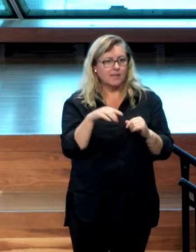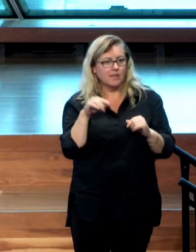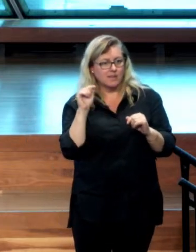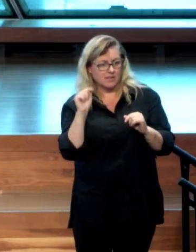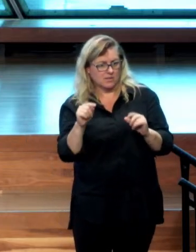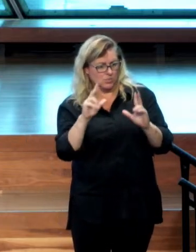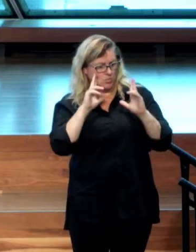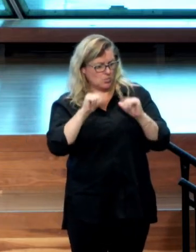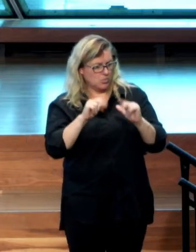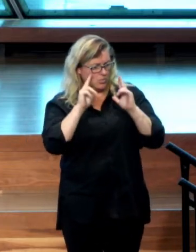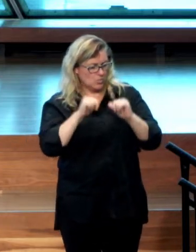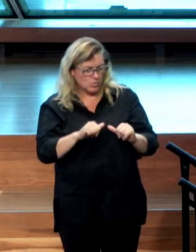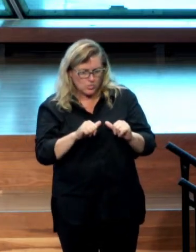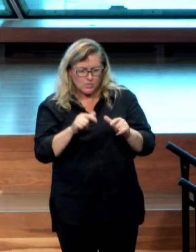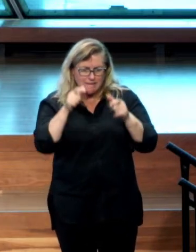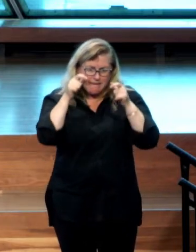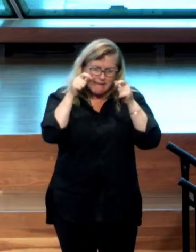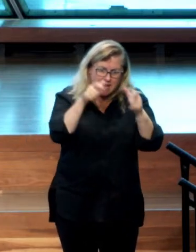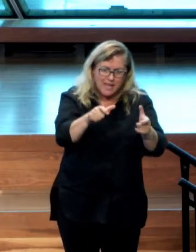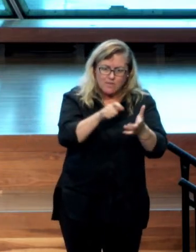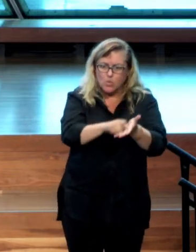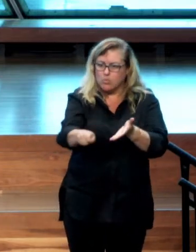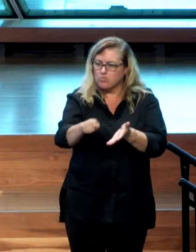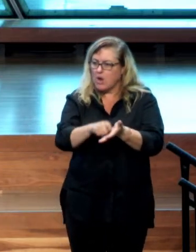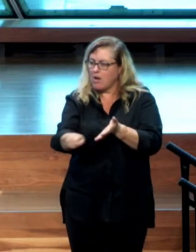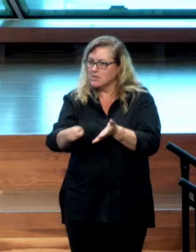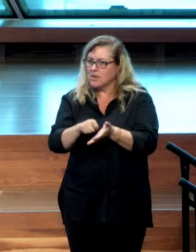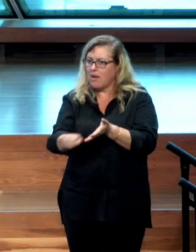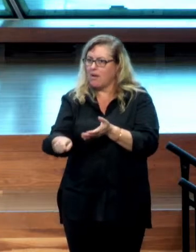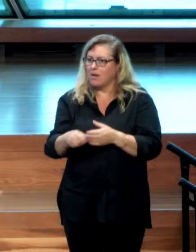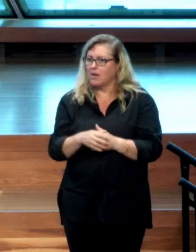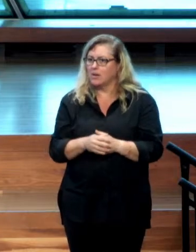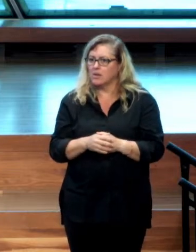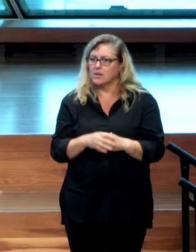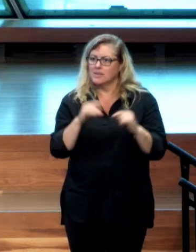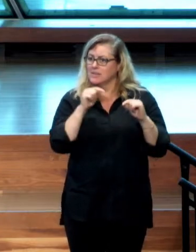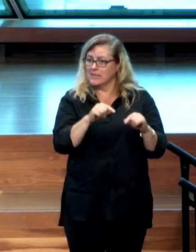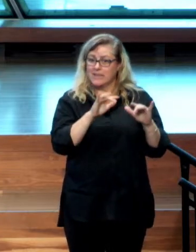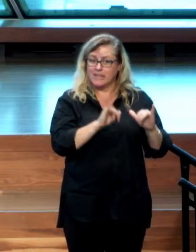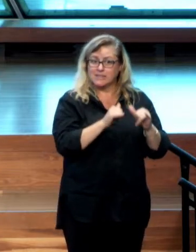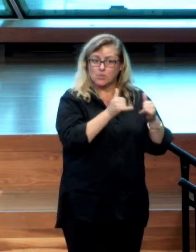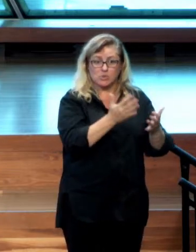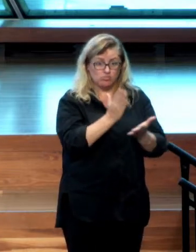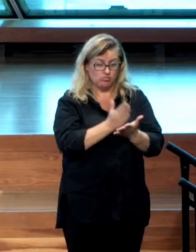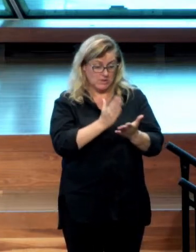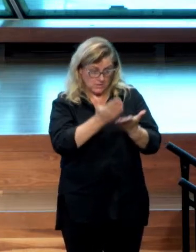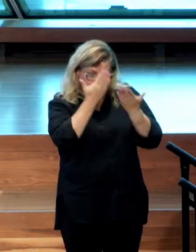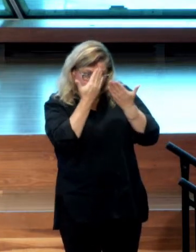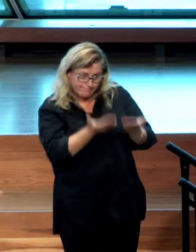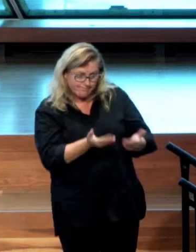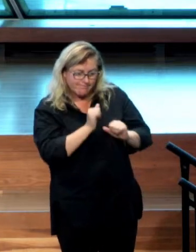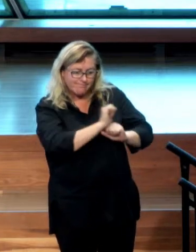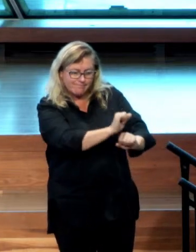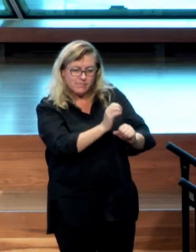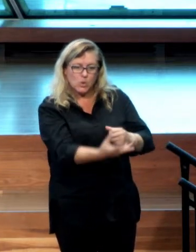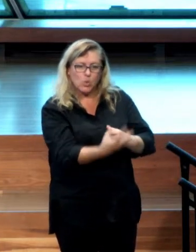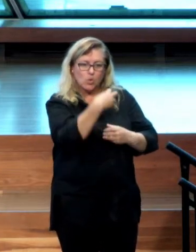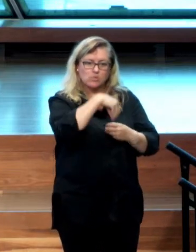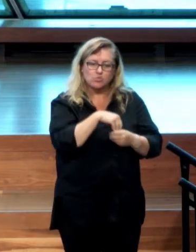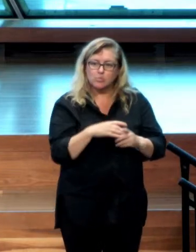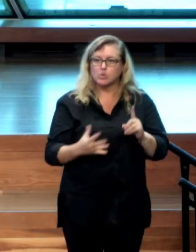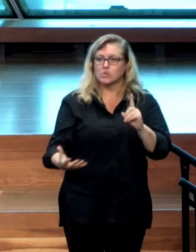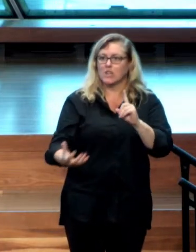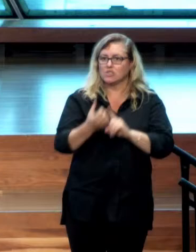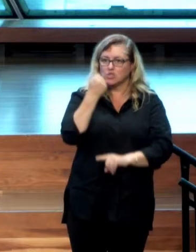for writers, to care and push writers' concerns. These awards too are about honouring the contribution, as Caro said, and achievement of our